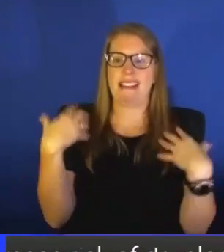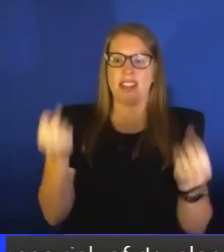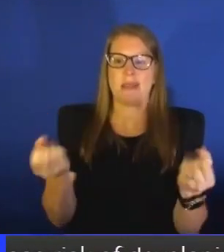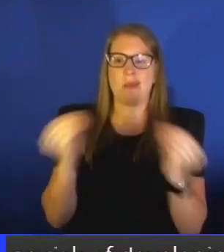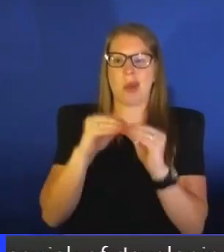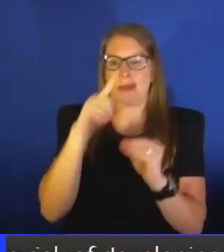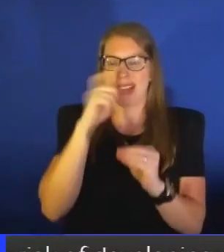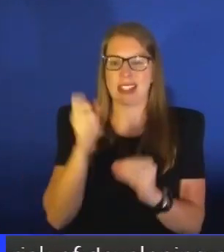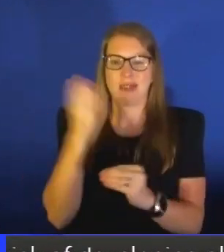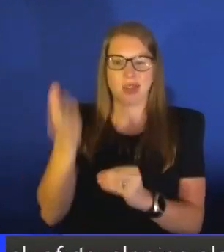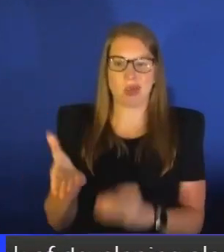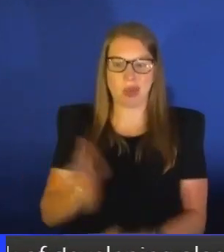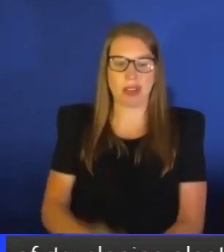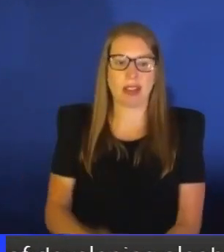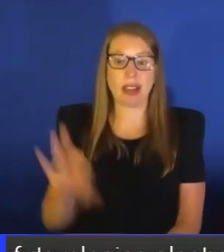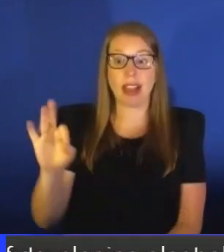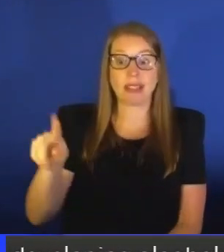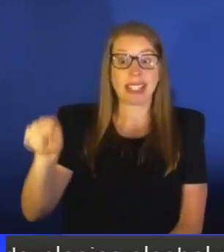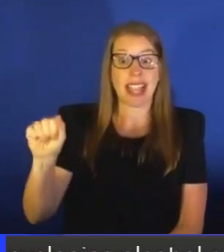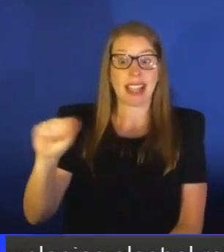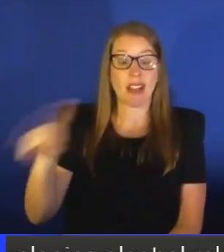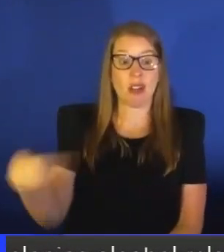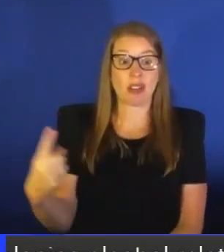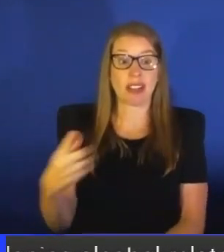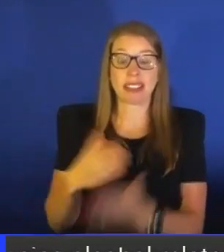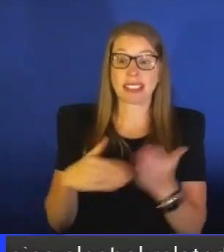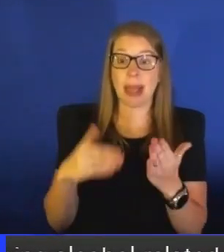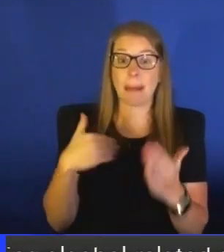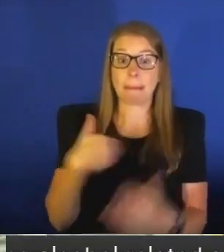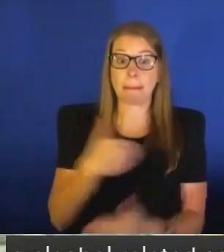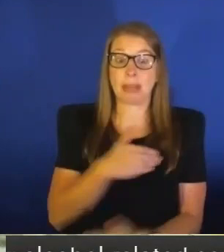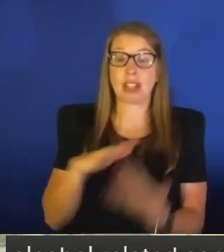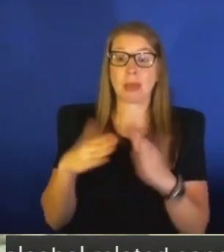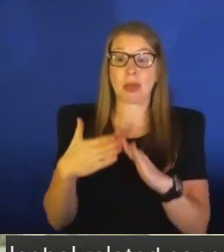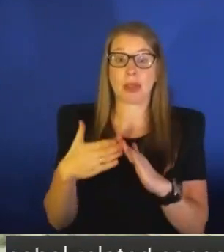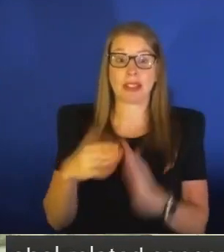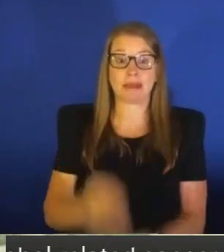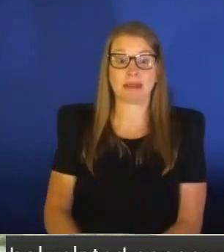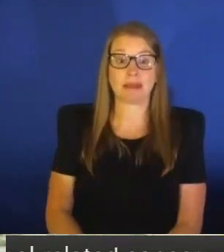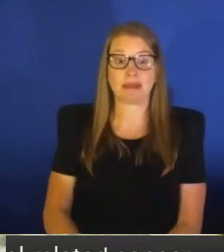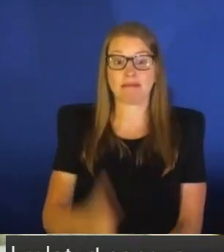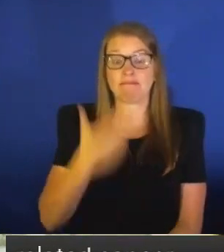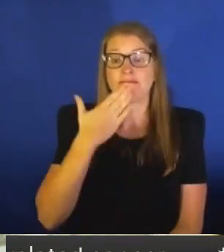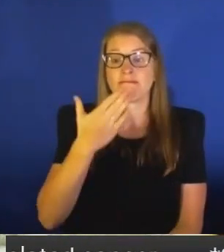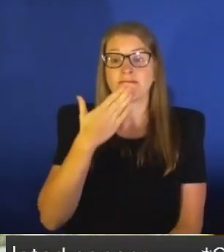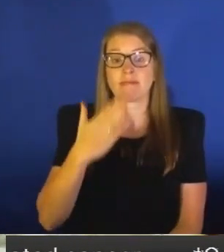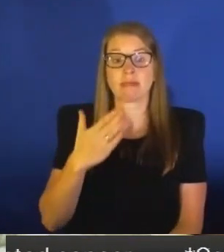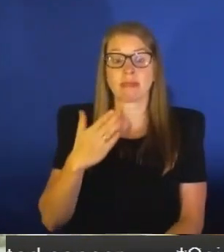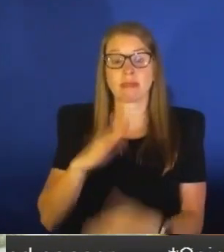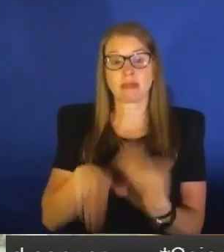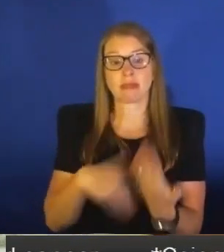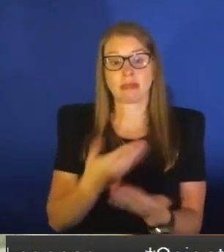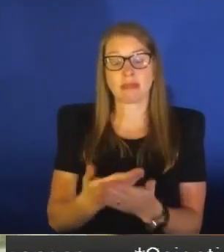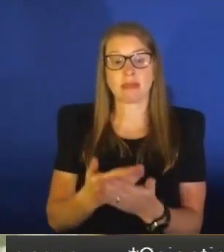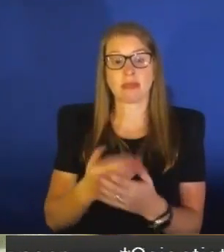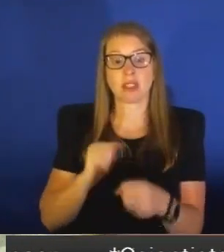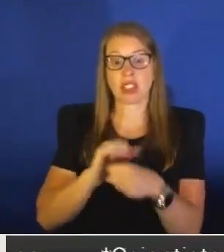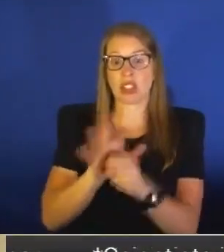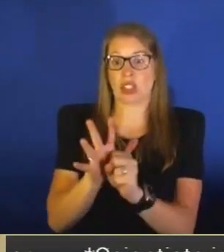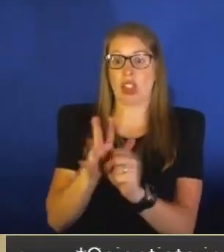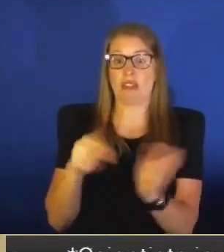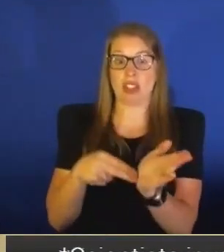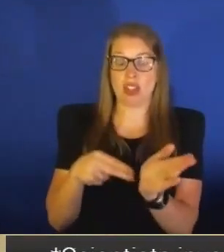just the FDA thanking nurses, so are some members of the community. We thank all the COVID warriors, nurses,